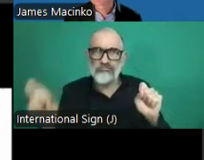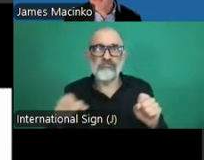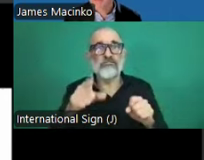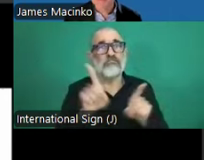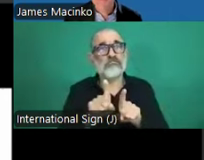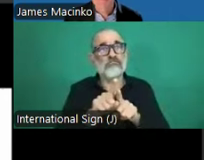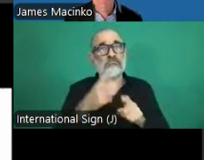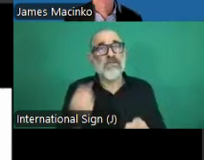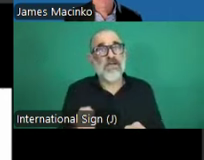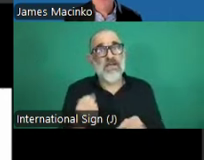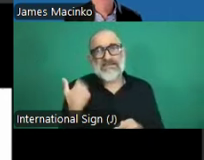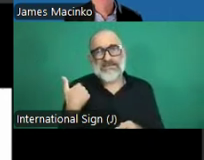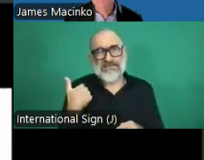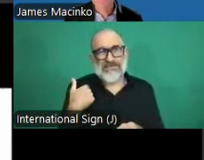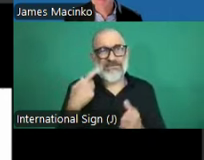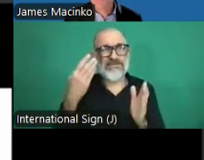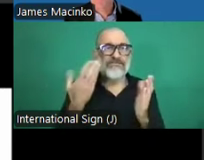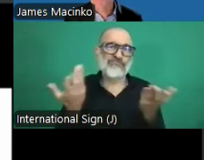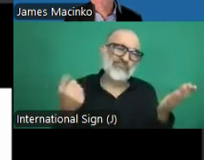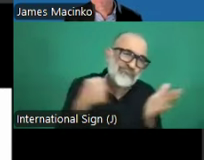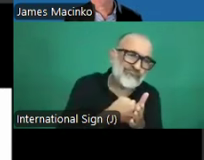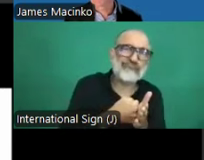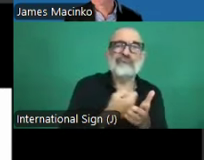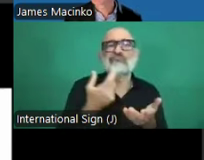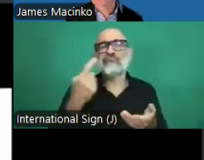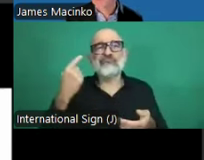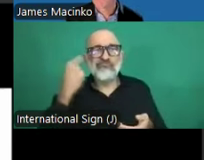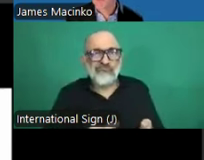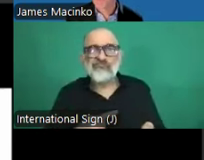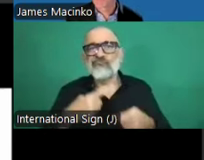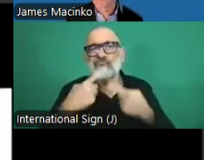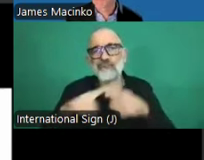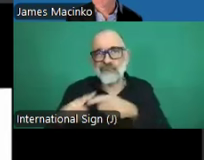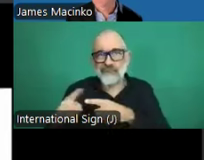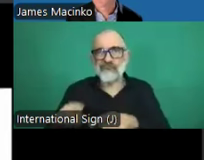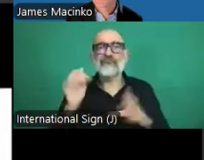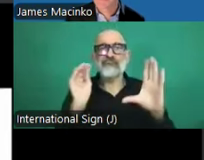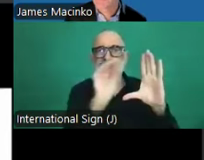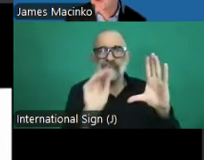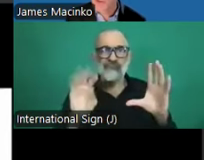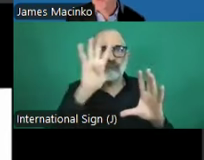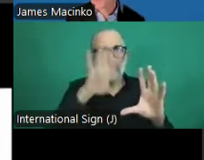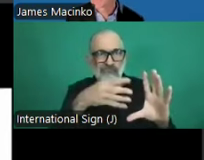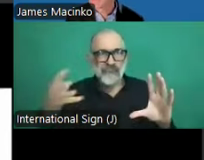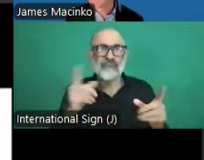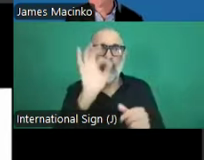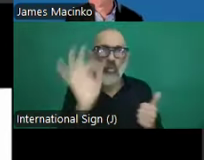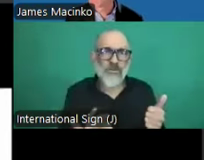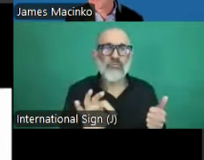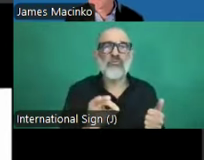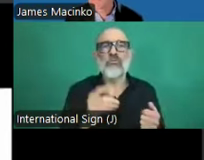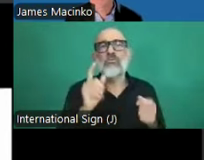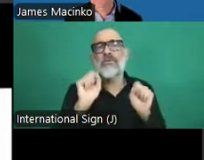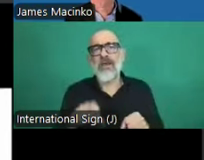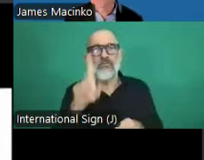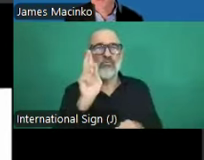yes, that's it. If no, then that's where we identify those healthcare barriers, right? Was it that you went and there weren't